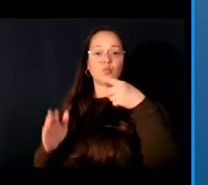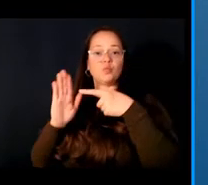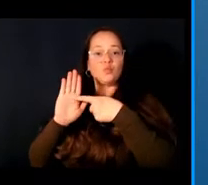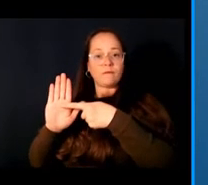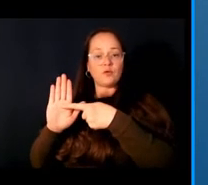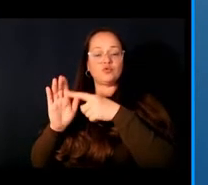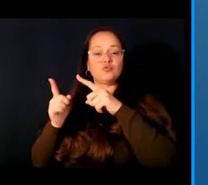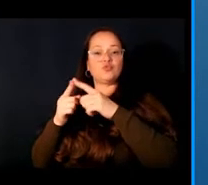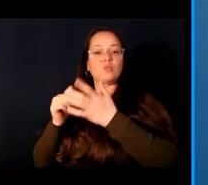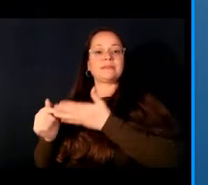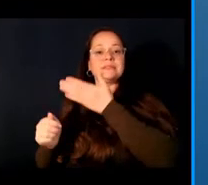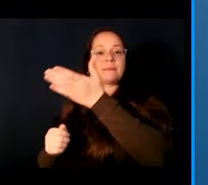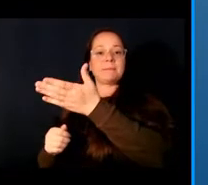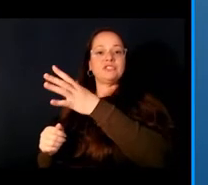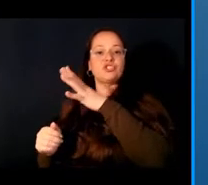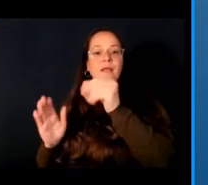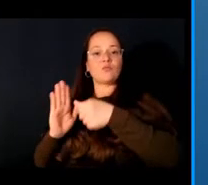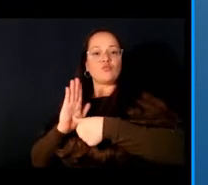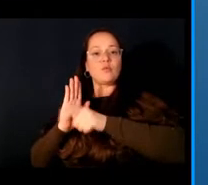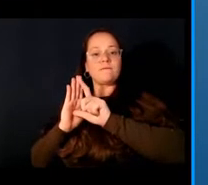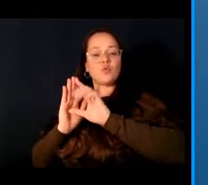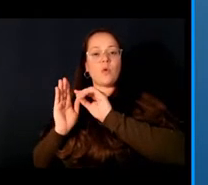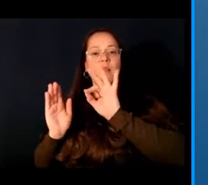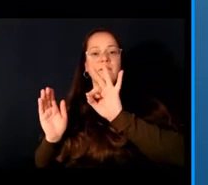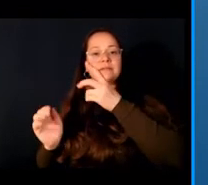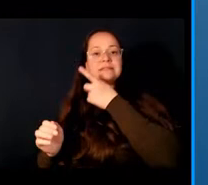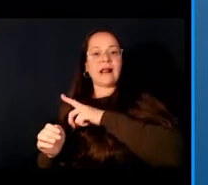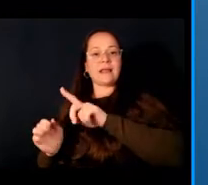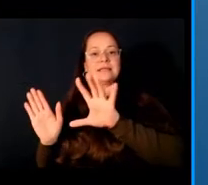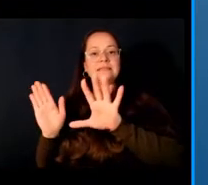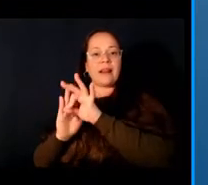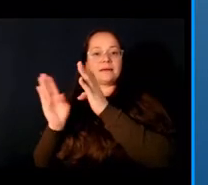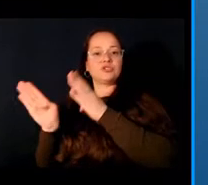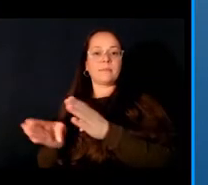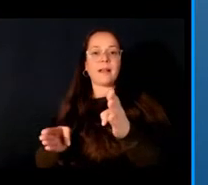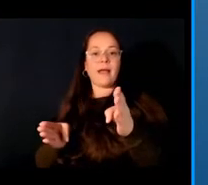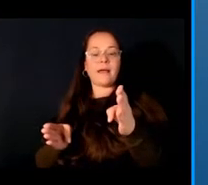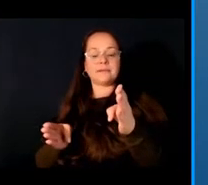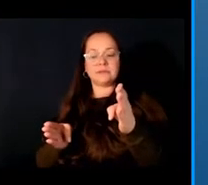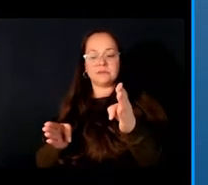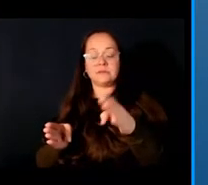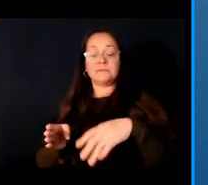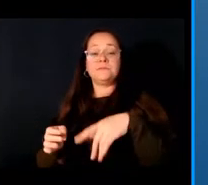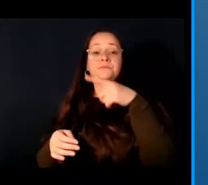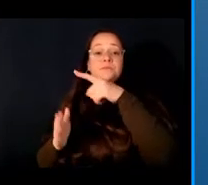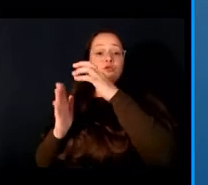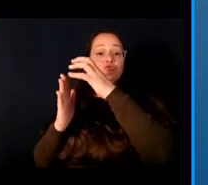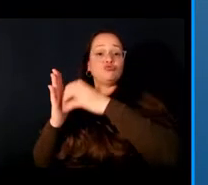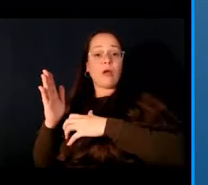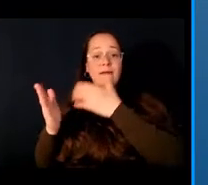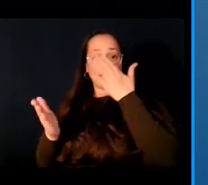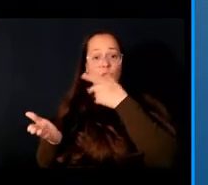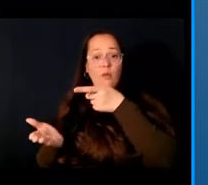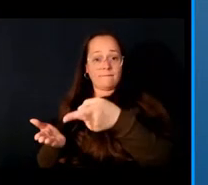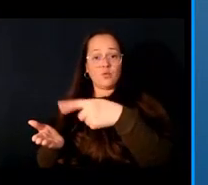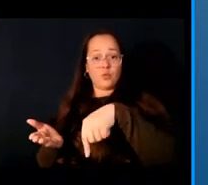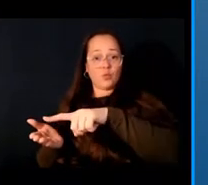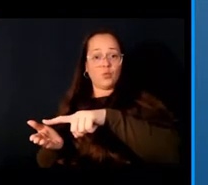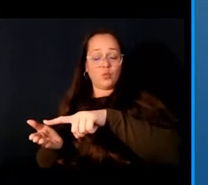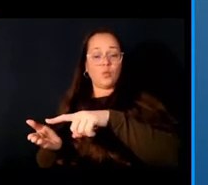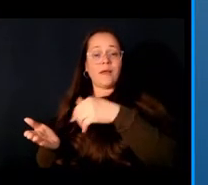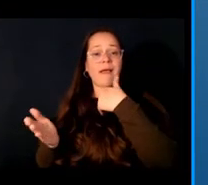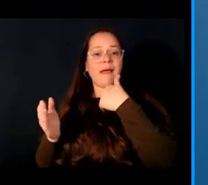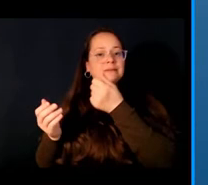to the submission and review of delegate selection plans Draft before you contain several